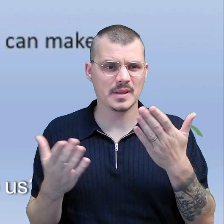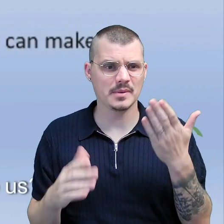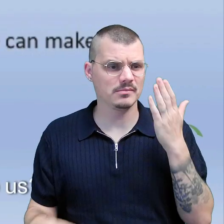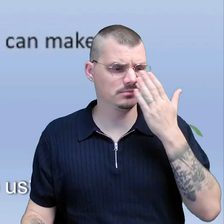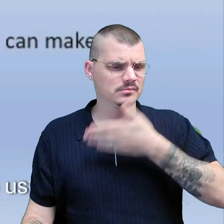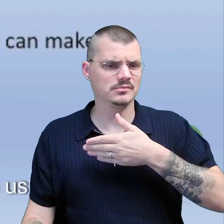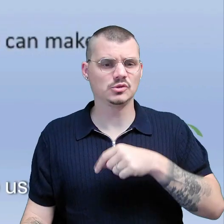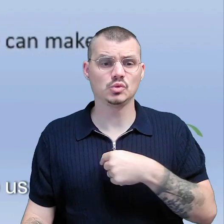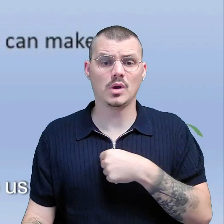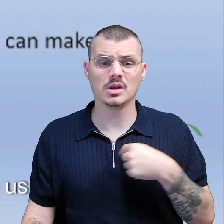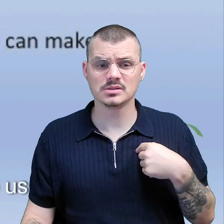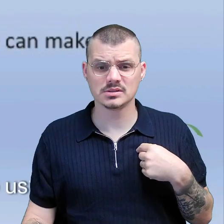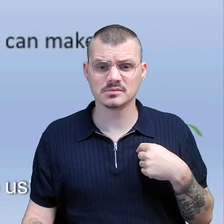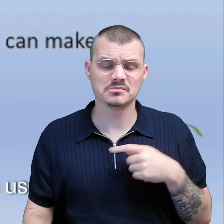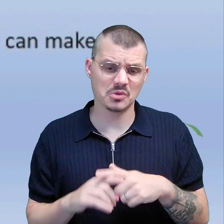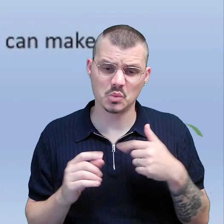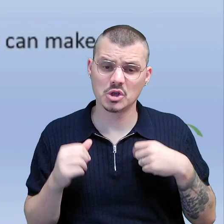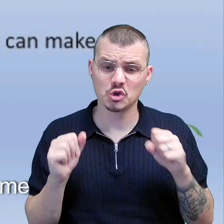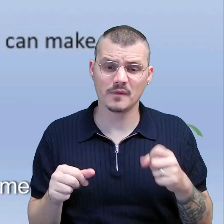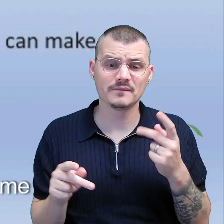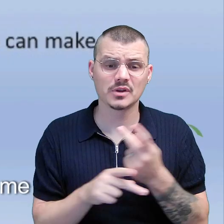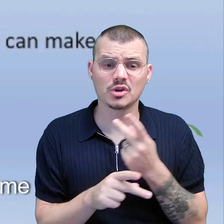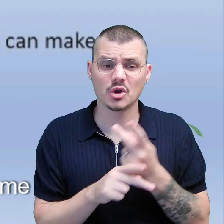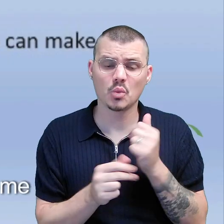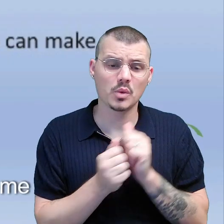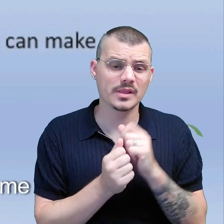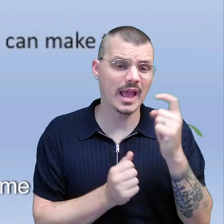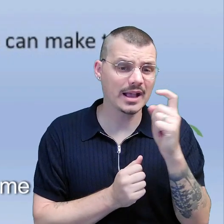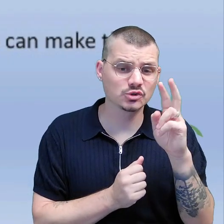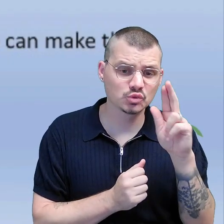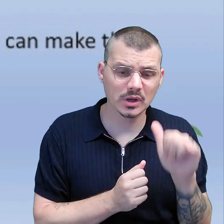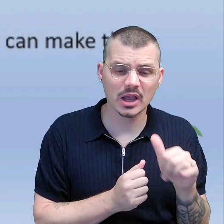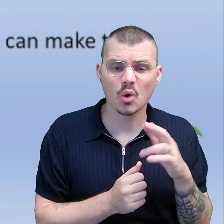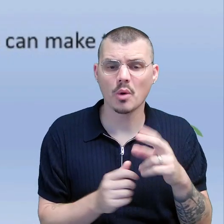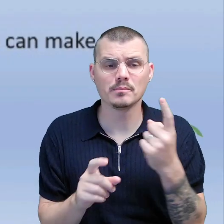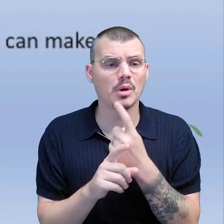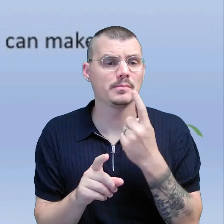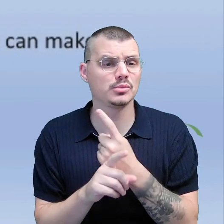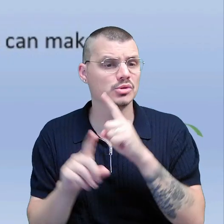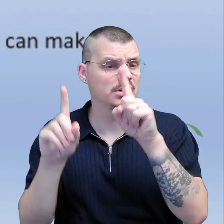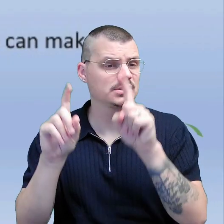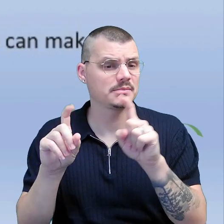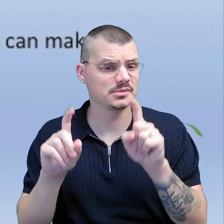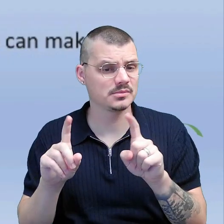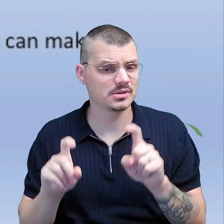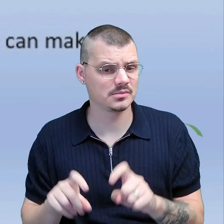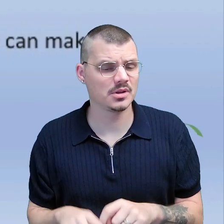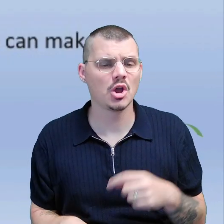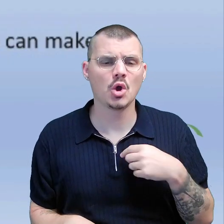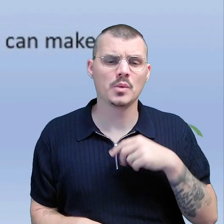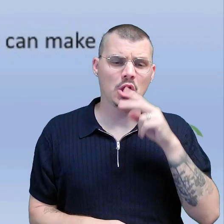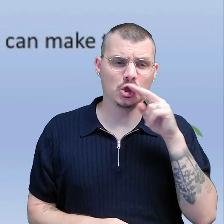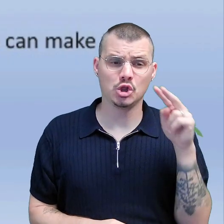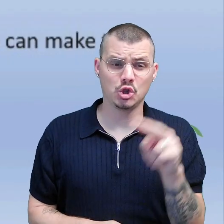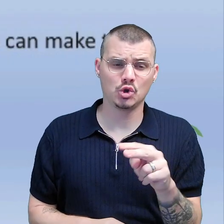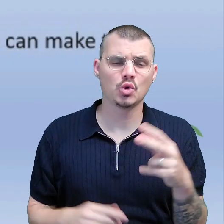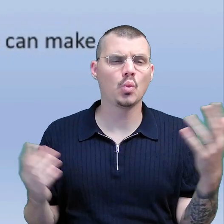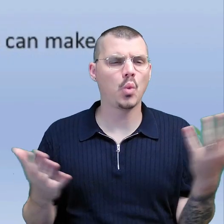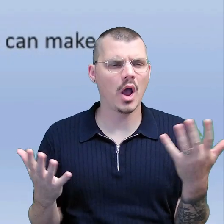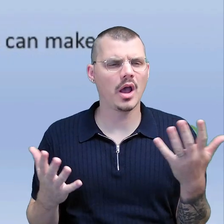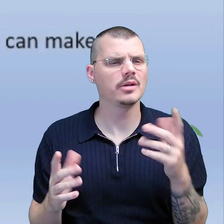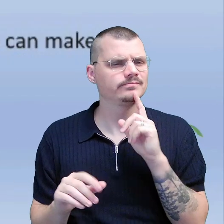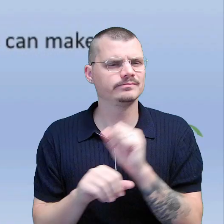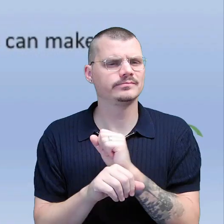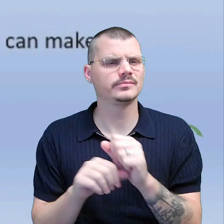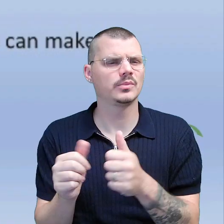could be going on that's invisible to us, but maybe we could figure it out with some x-rays or a proper examination? We look